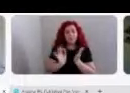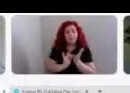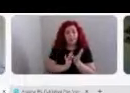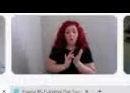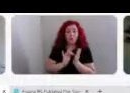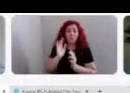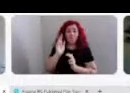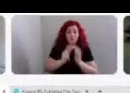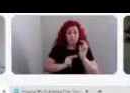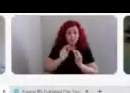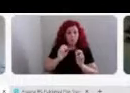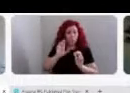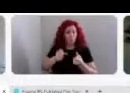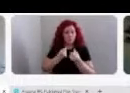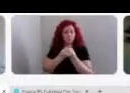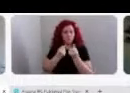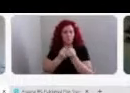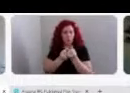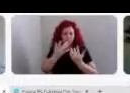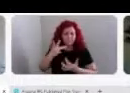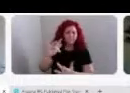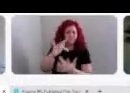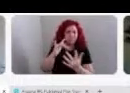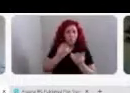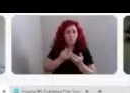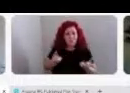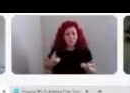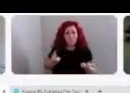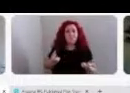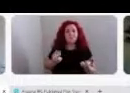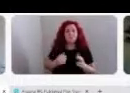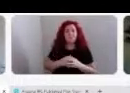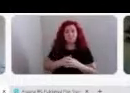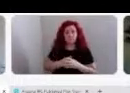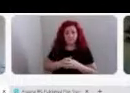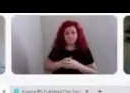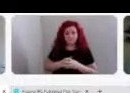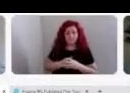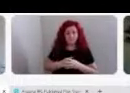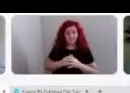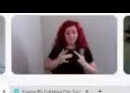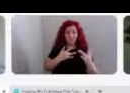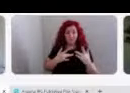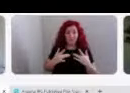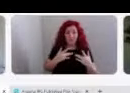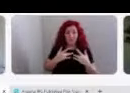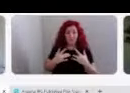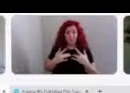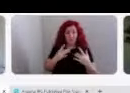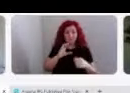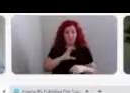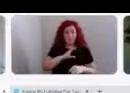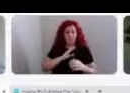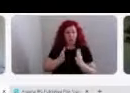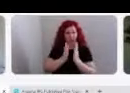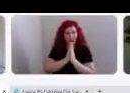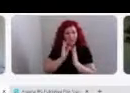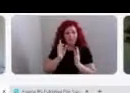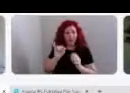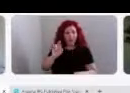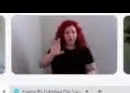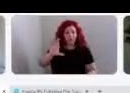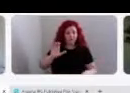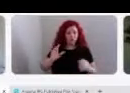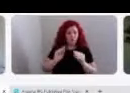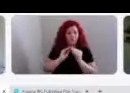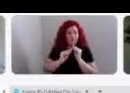our tourist resources as concerned citizens we ask the irc to correct these oversights and ensure